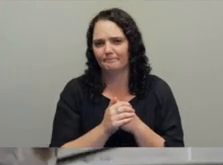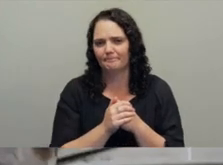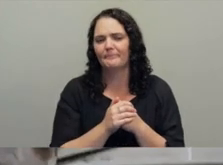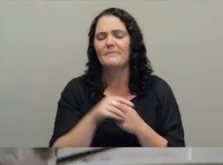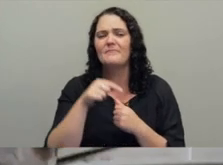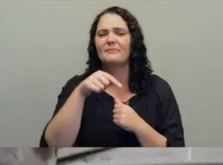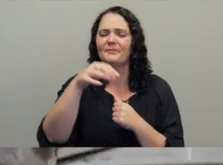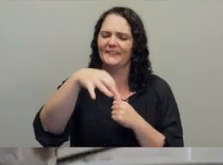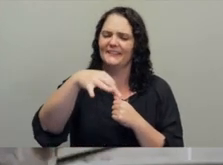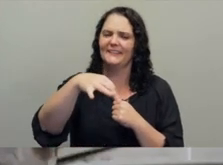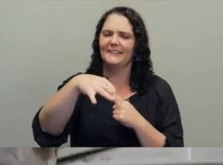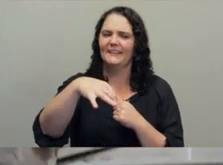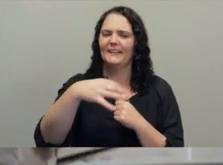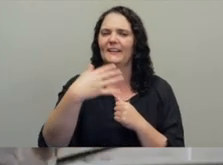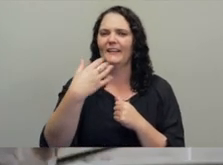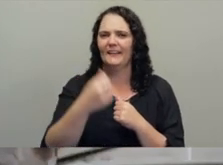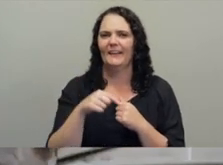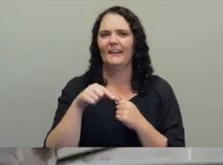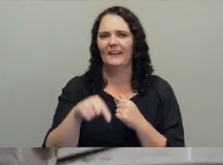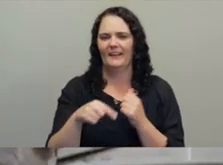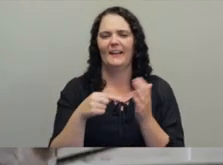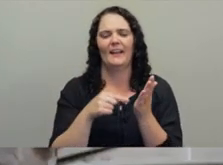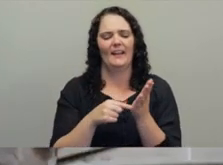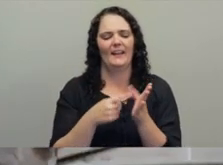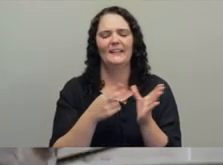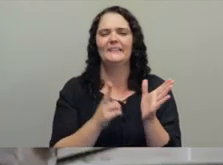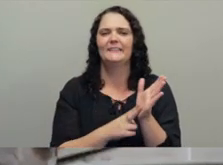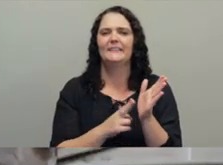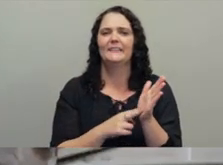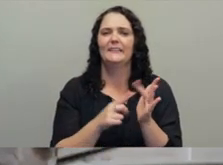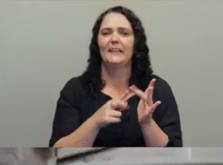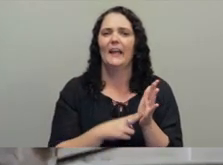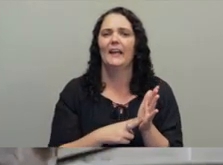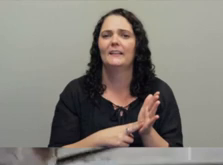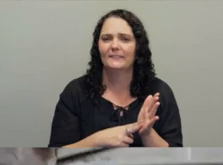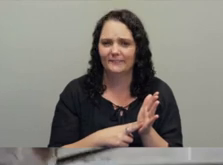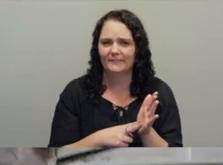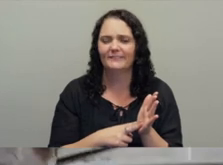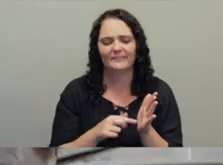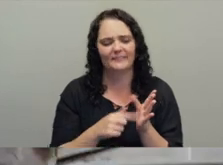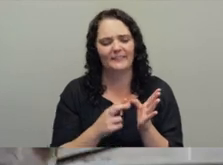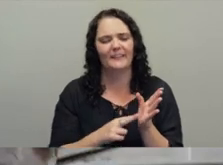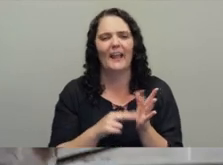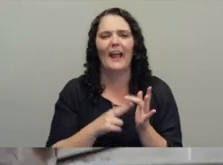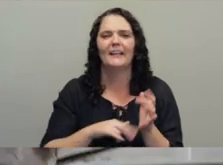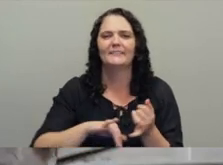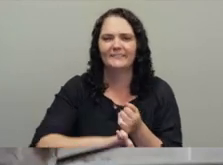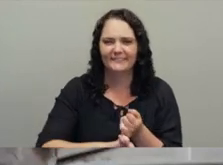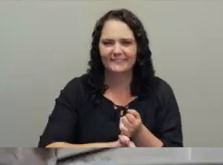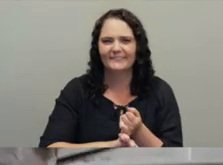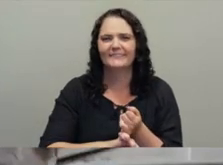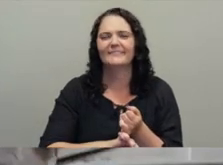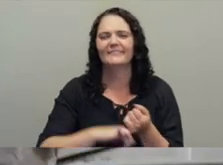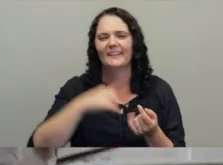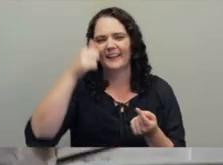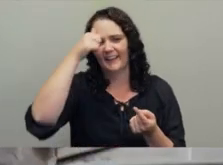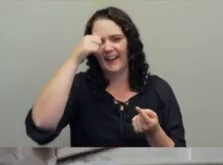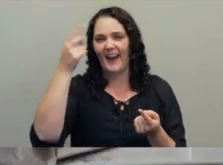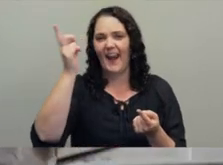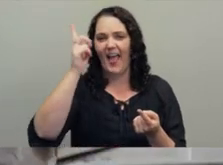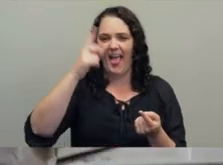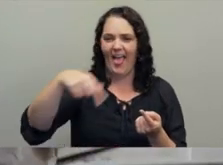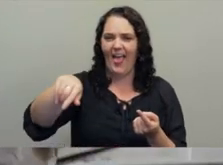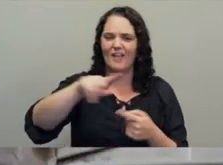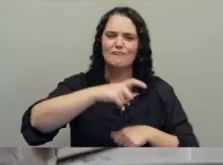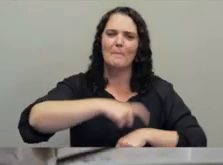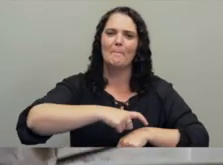a natural chemical compound called tannin or tannins. All y'all here at 10:41 in the morning who are enjoying a glass